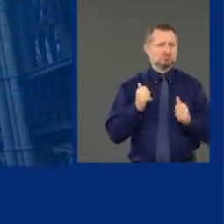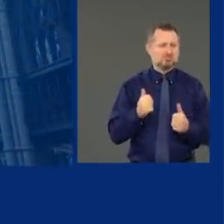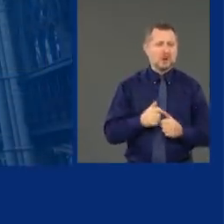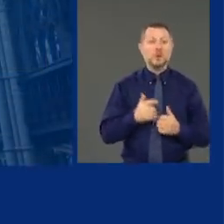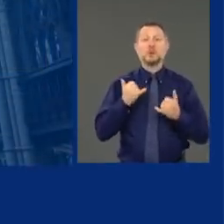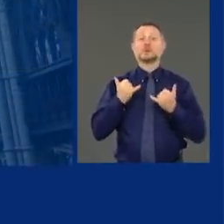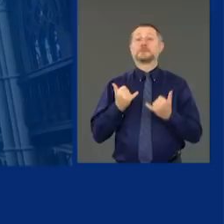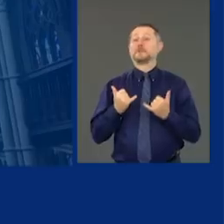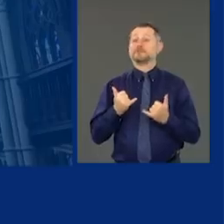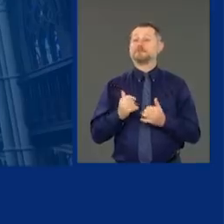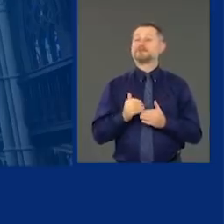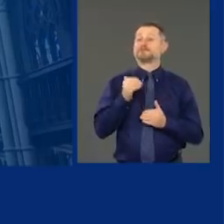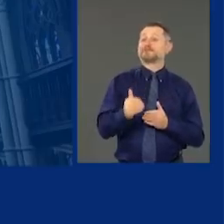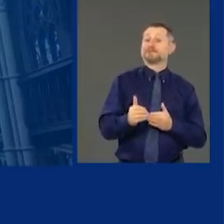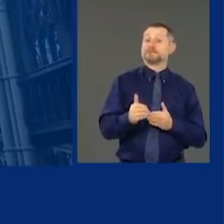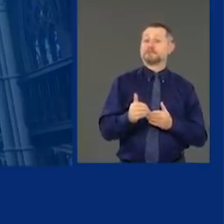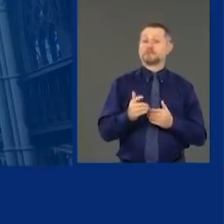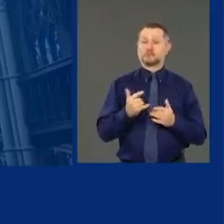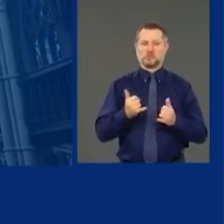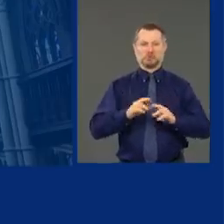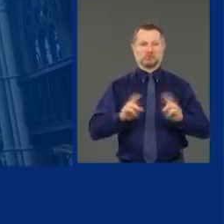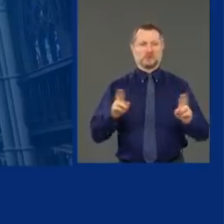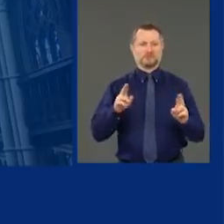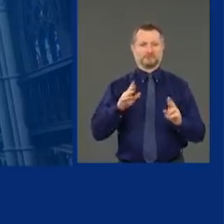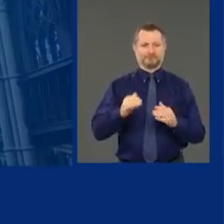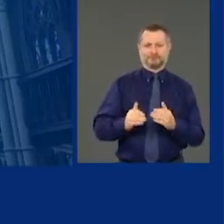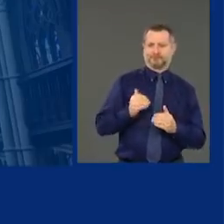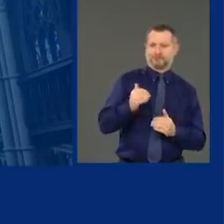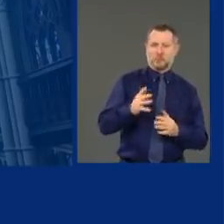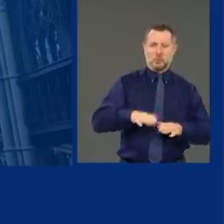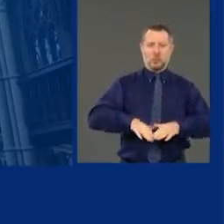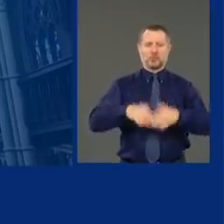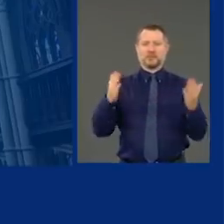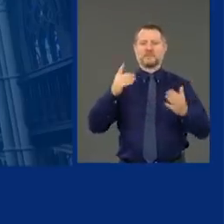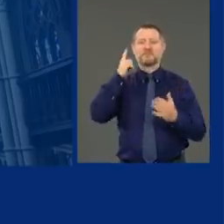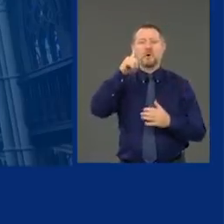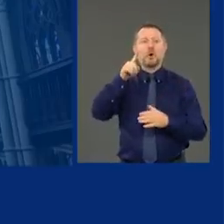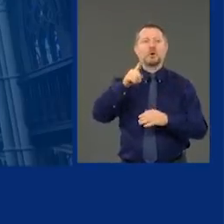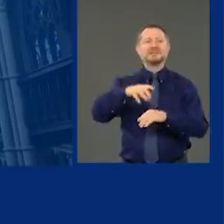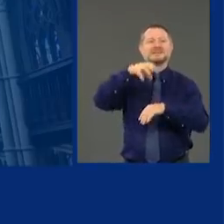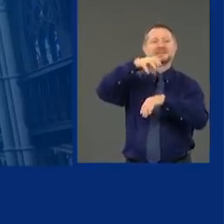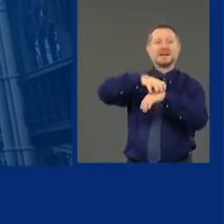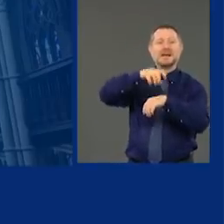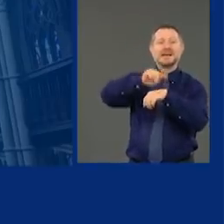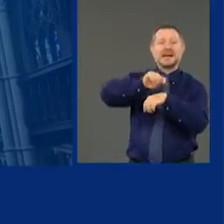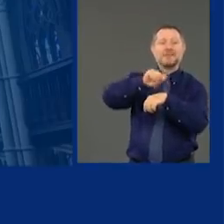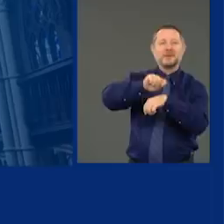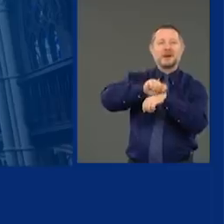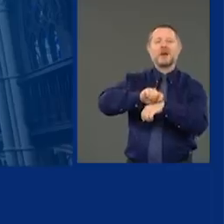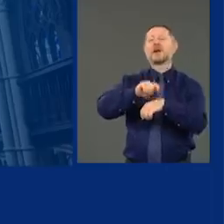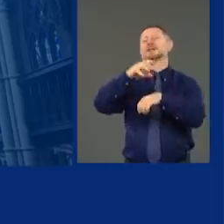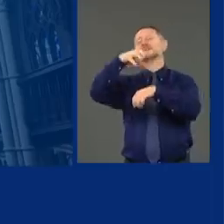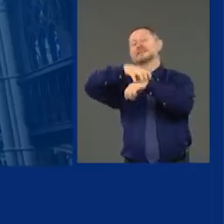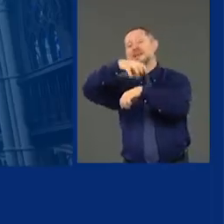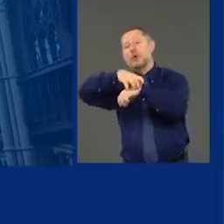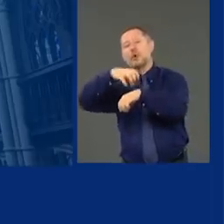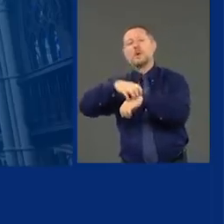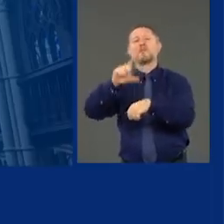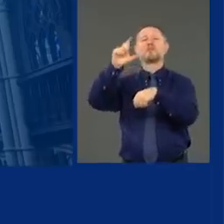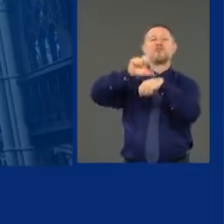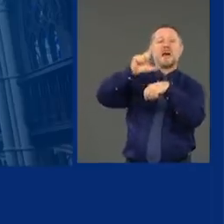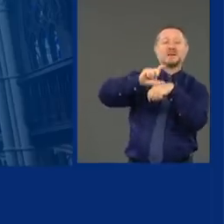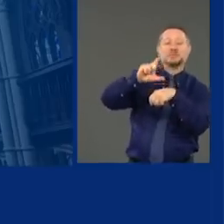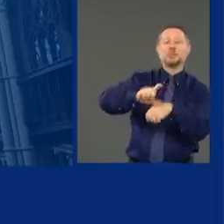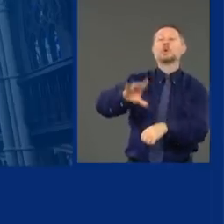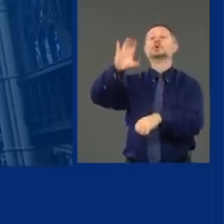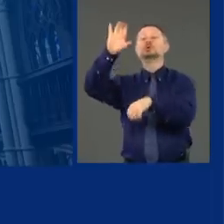We're going to accelerate the opening of temples, mosques, churches. In phase